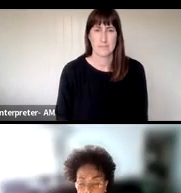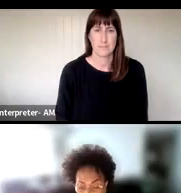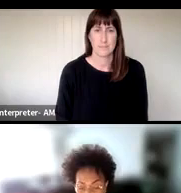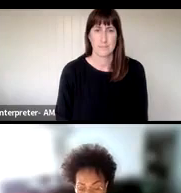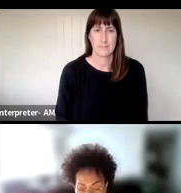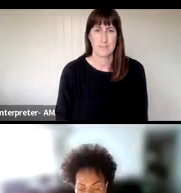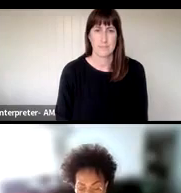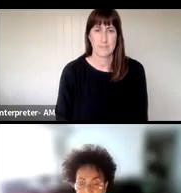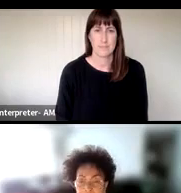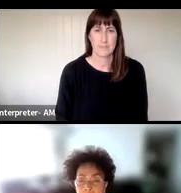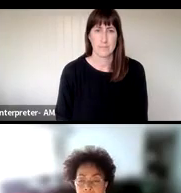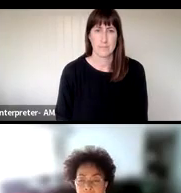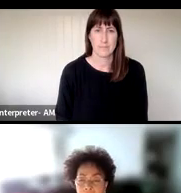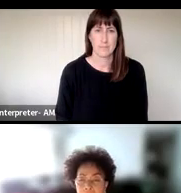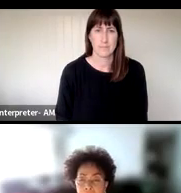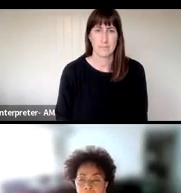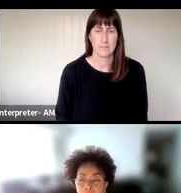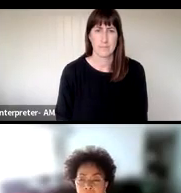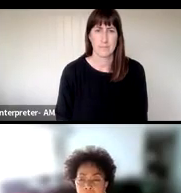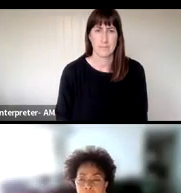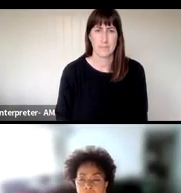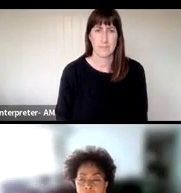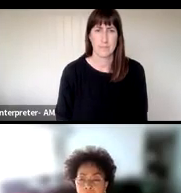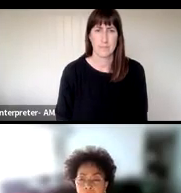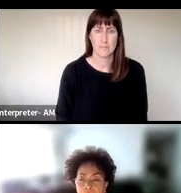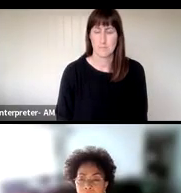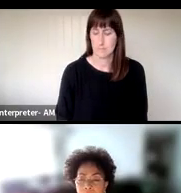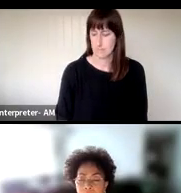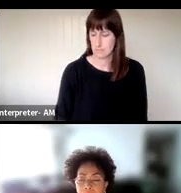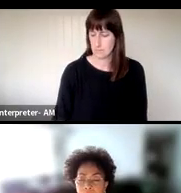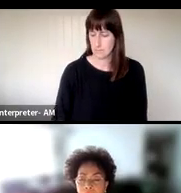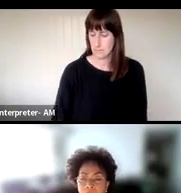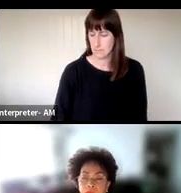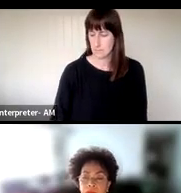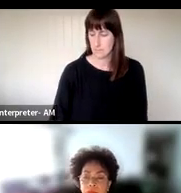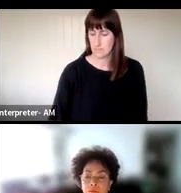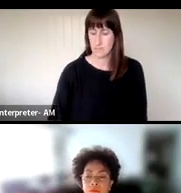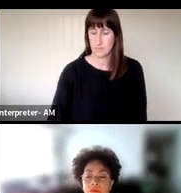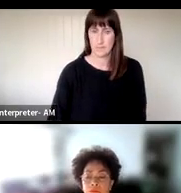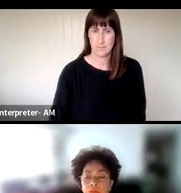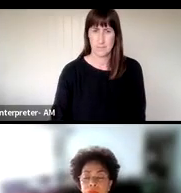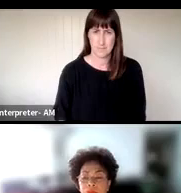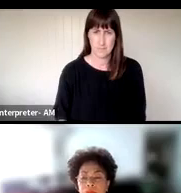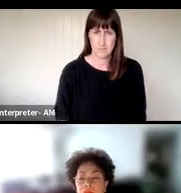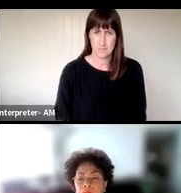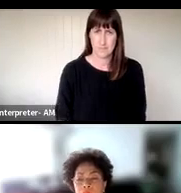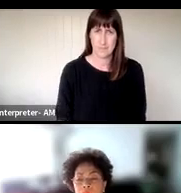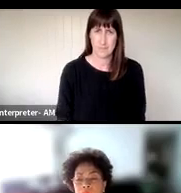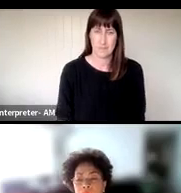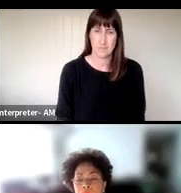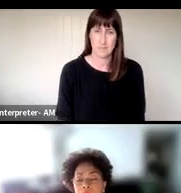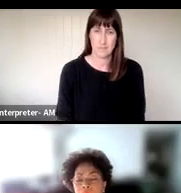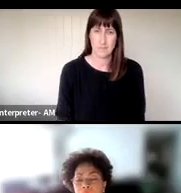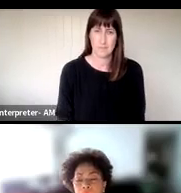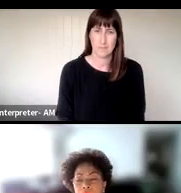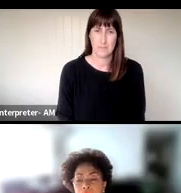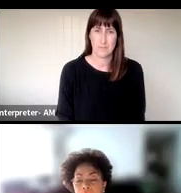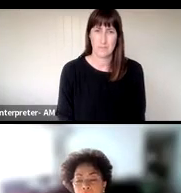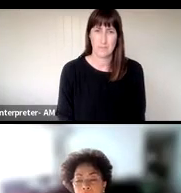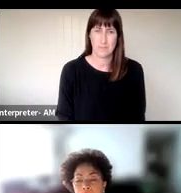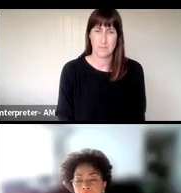In conclusion, the point is our human rights values are broken, very broken. So broken it needs to rebuild.